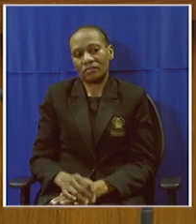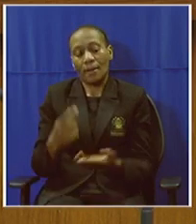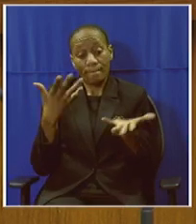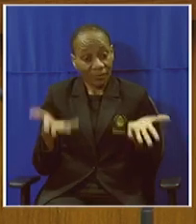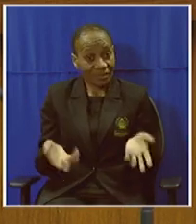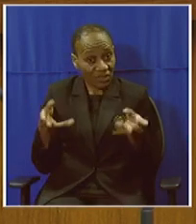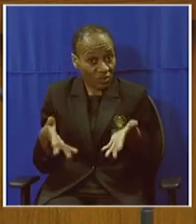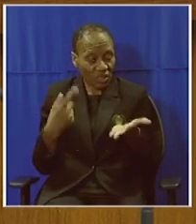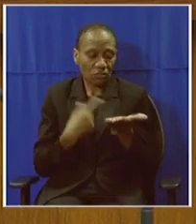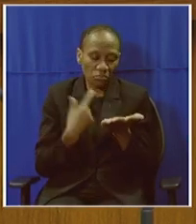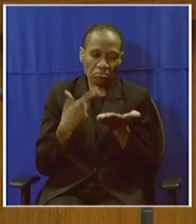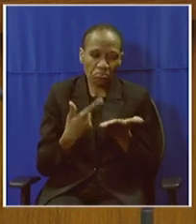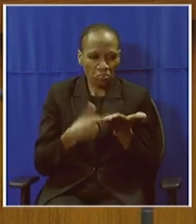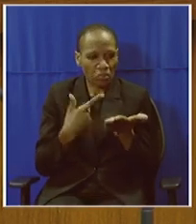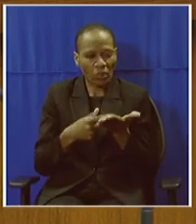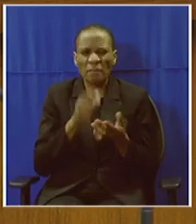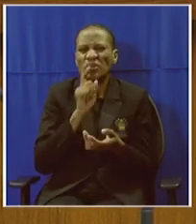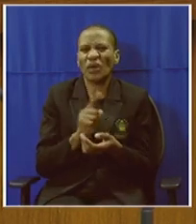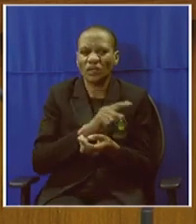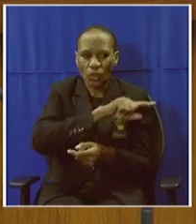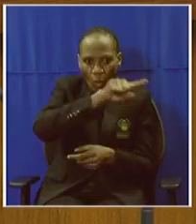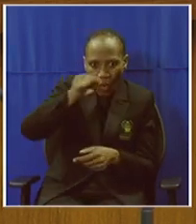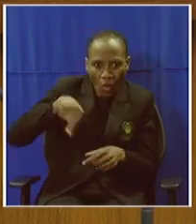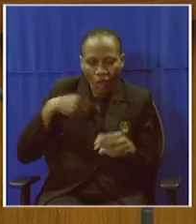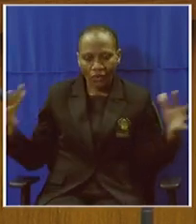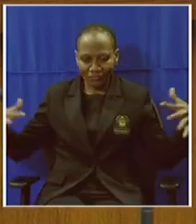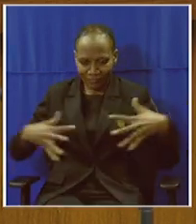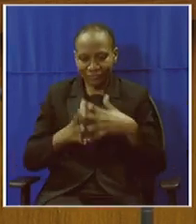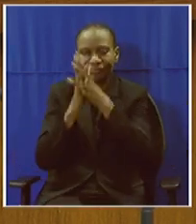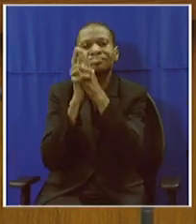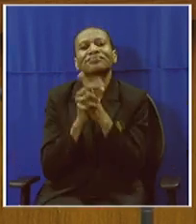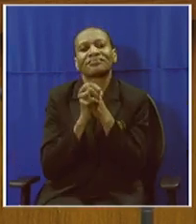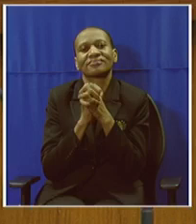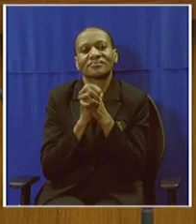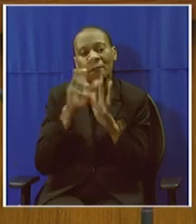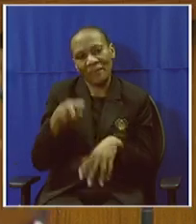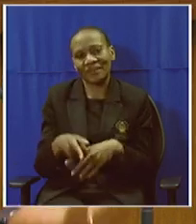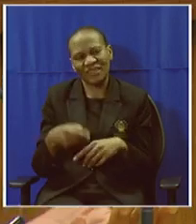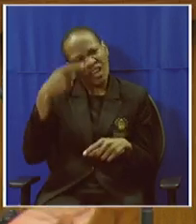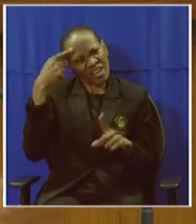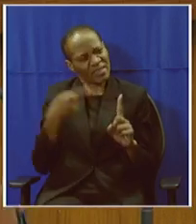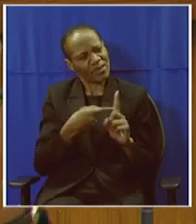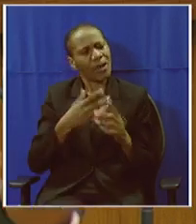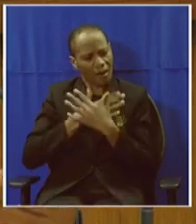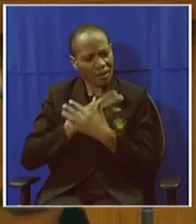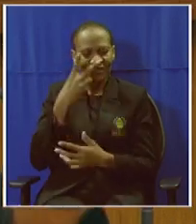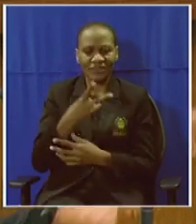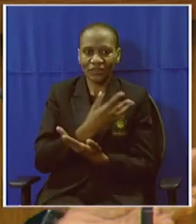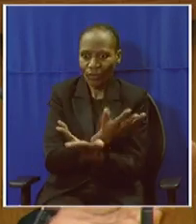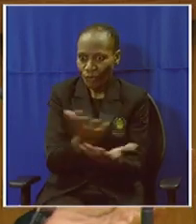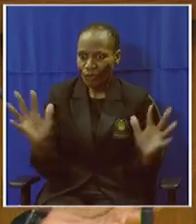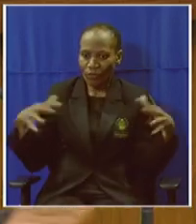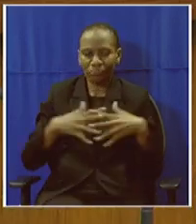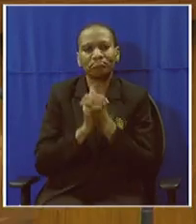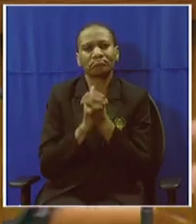also was very unifying. And I think she would love that, because when she helped the people who were in